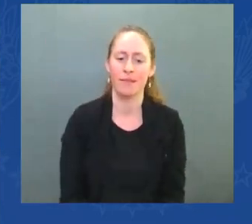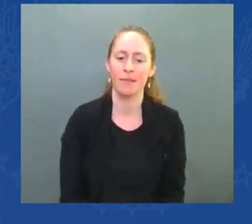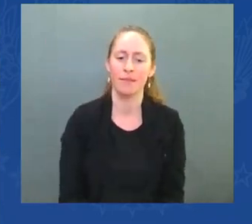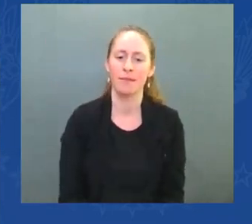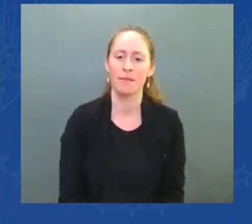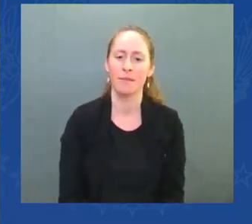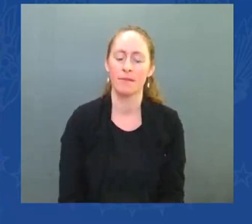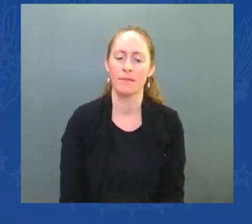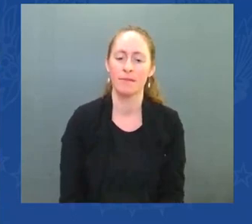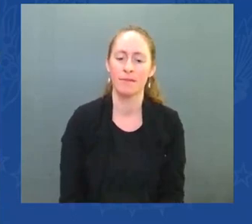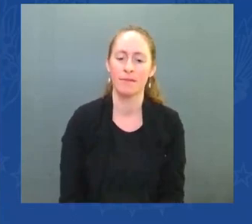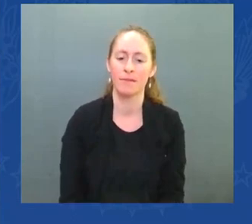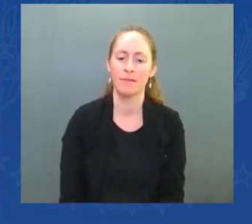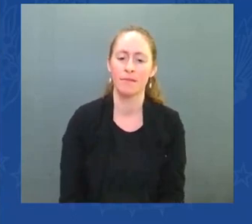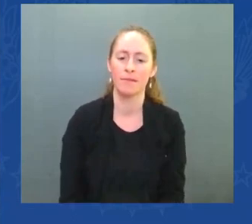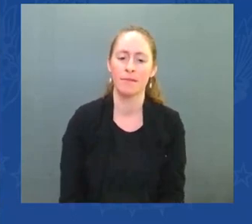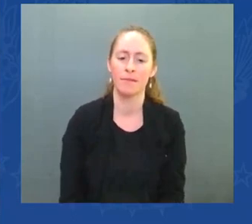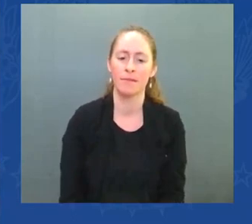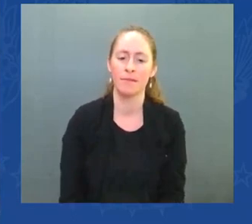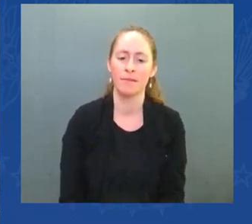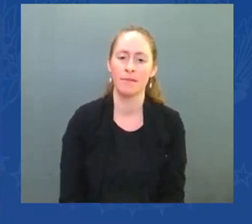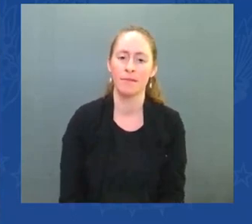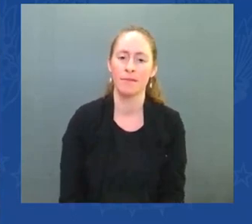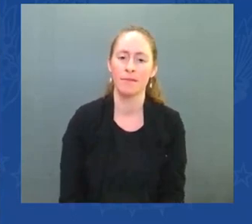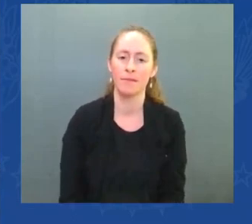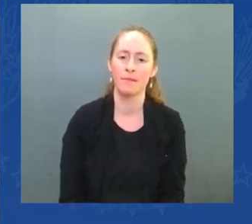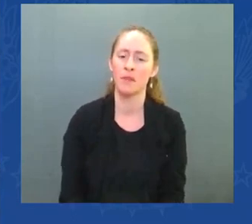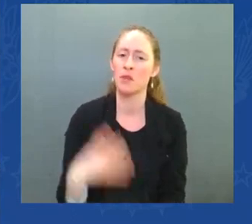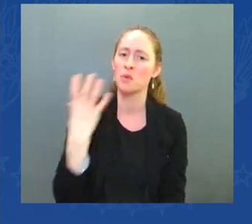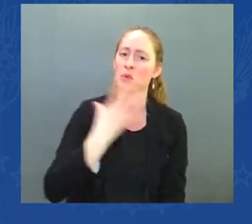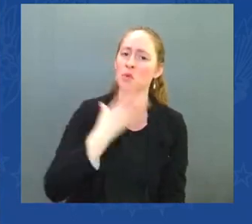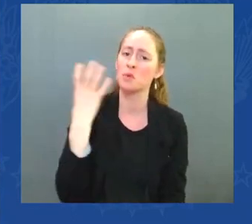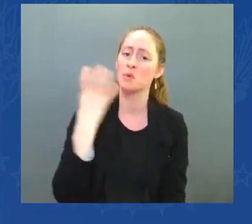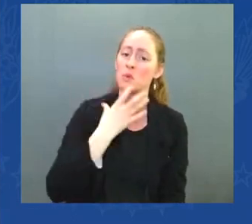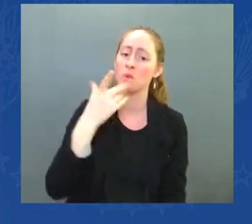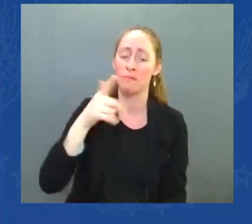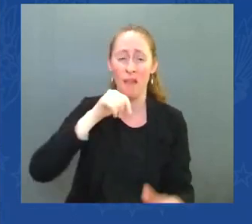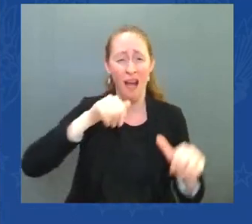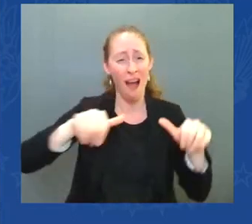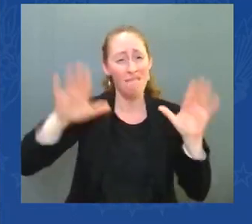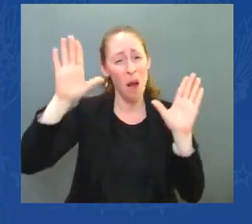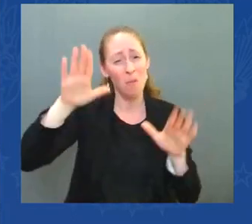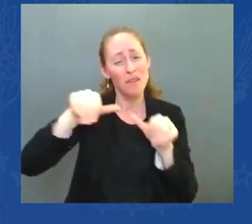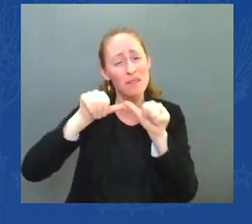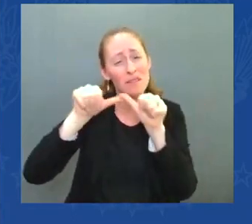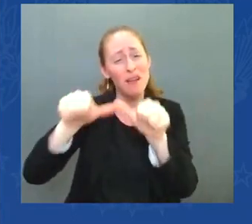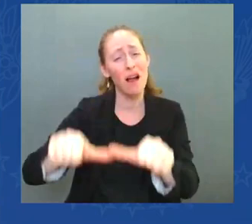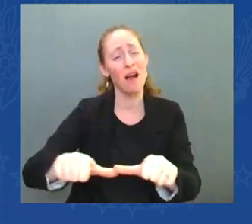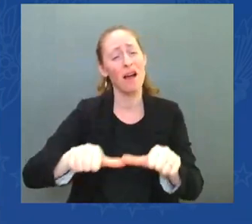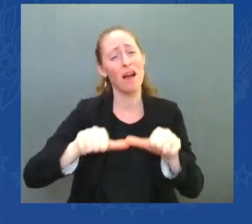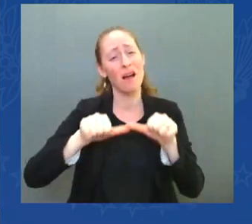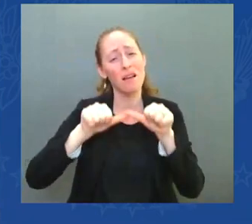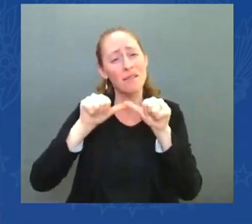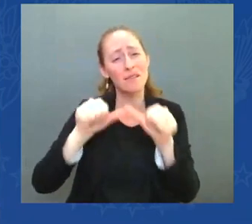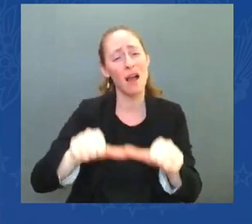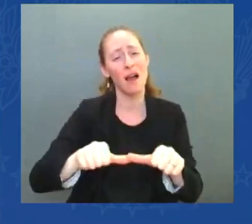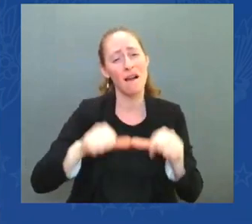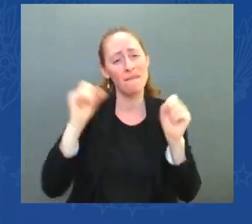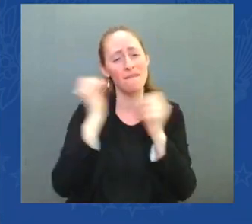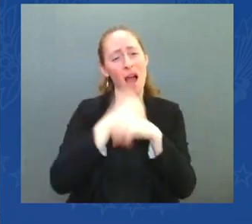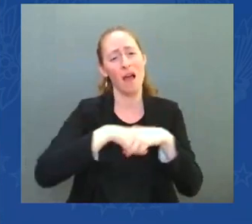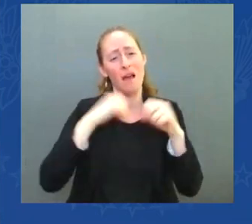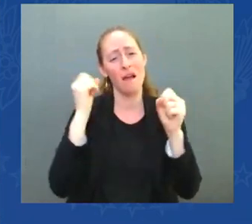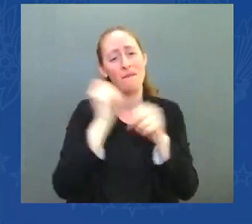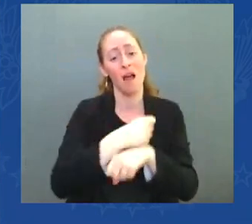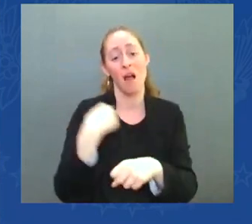did more to keep all this going than anybody. We owe you, man. We owe you. It never goes away, does